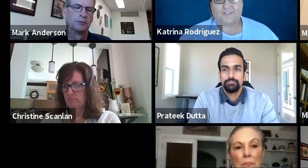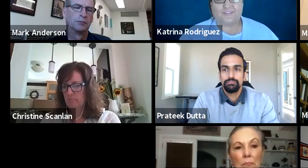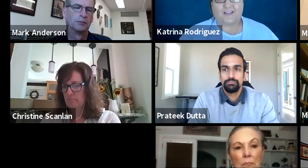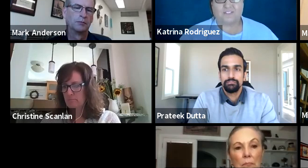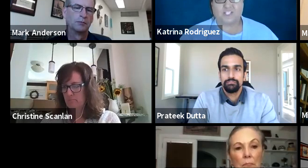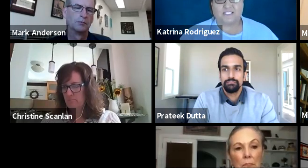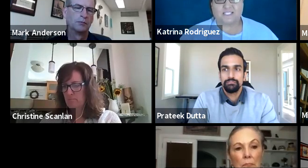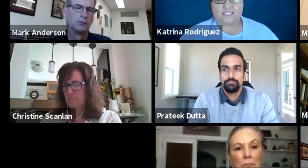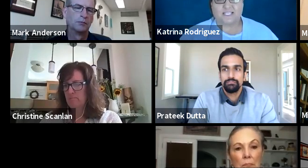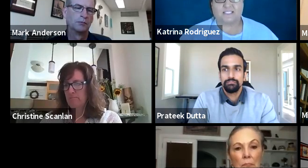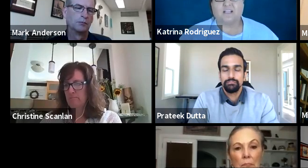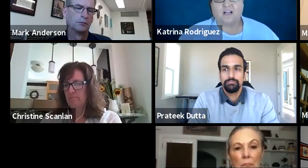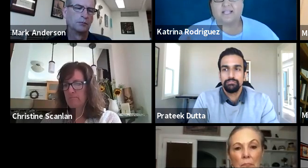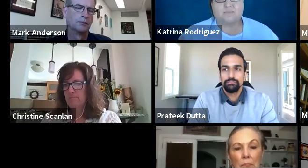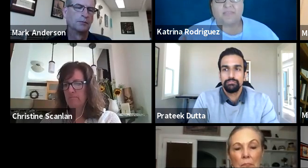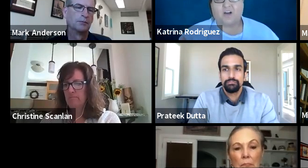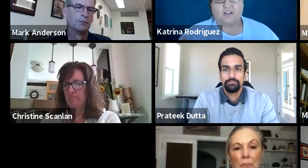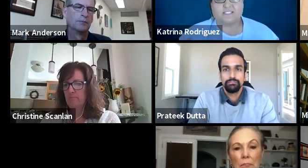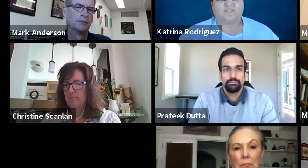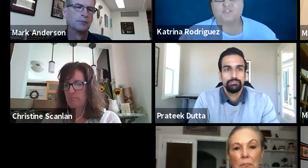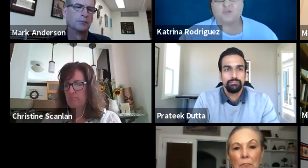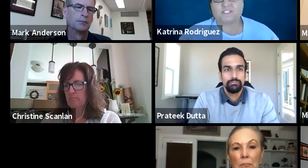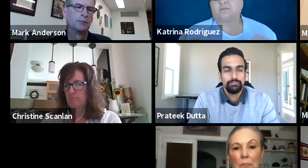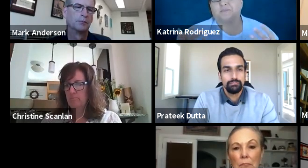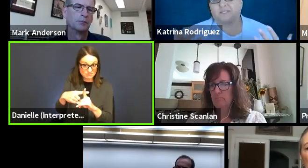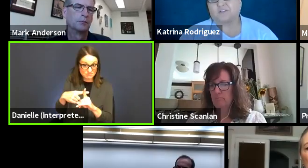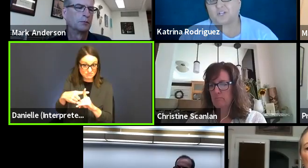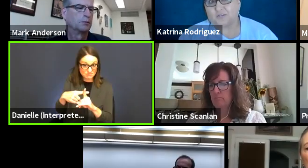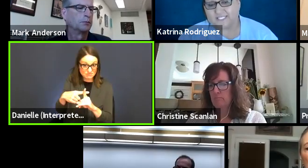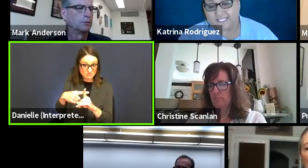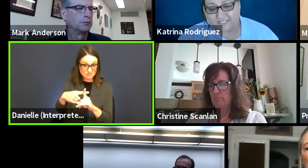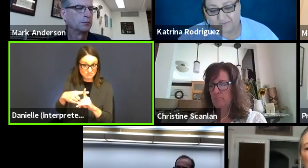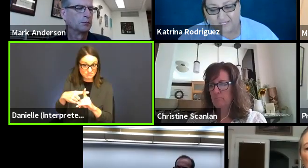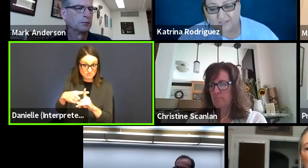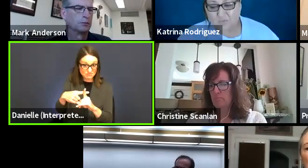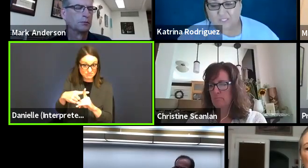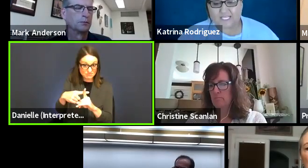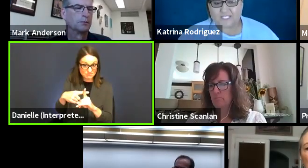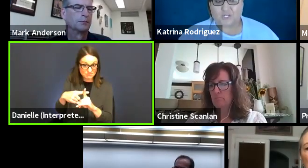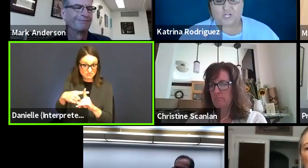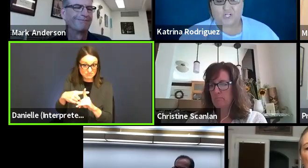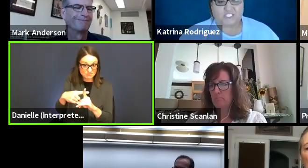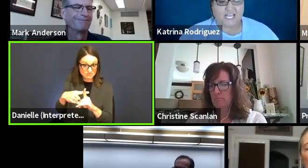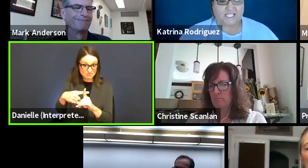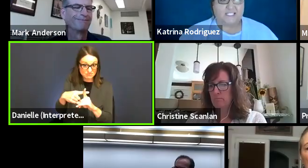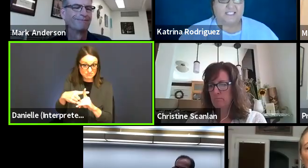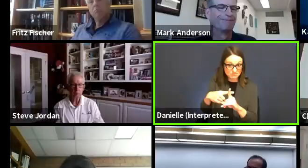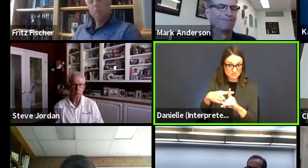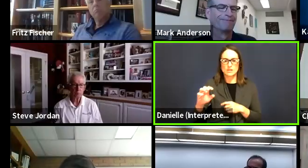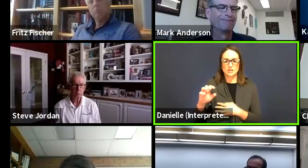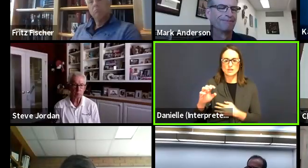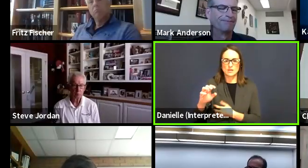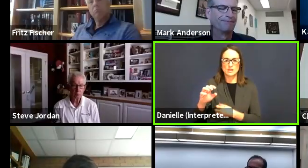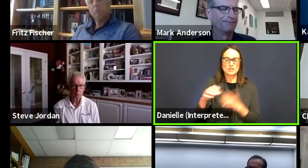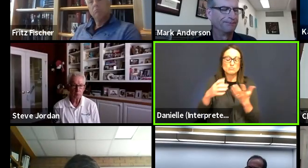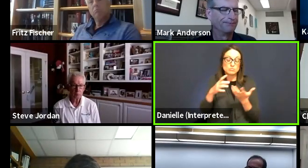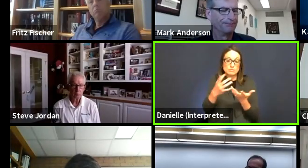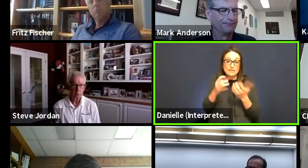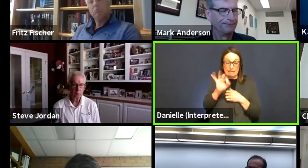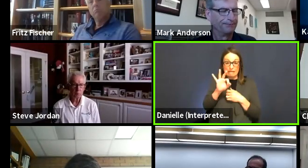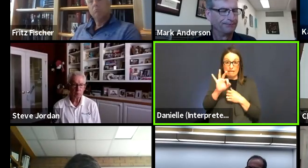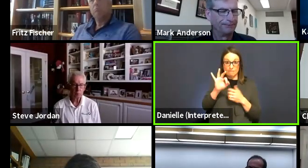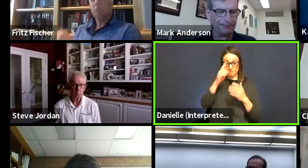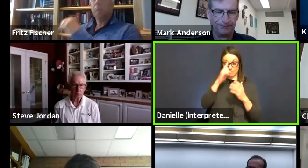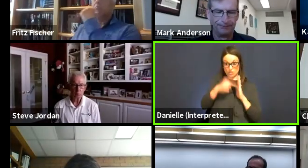until they have a chance to get tested, I guess my thought is if they're showing symptoms, they ought to go get tested, right? We'd like to encourage that.